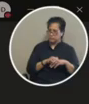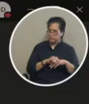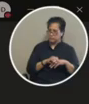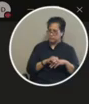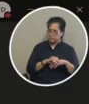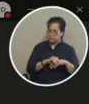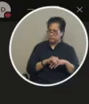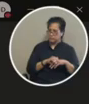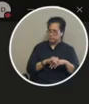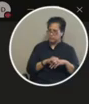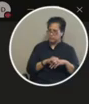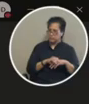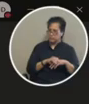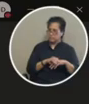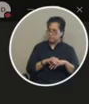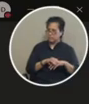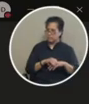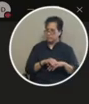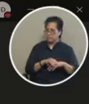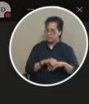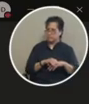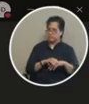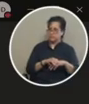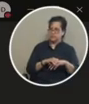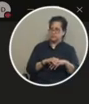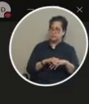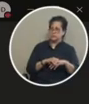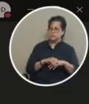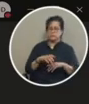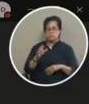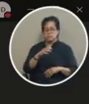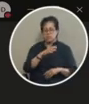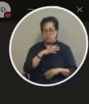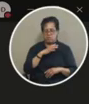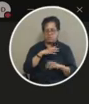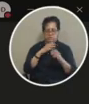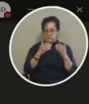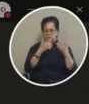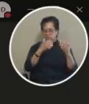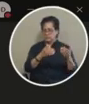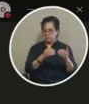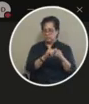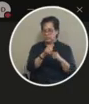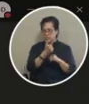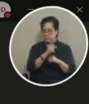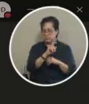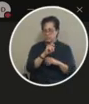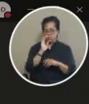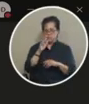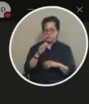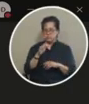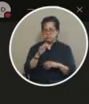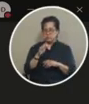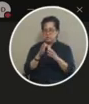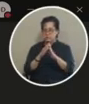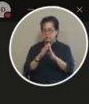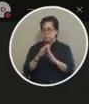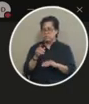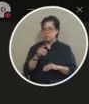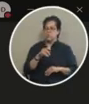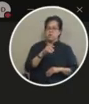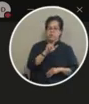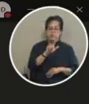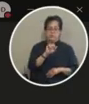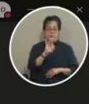I don't know what's, just continue with your other questions, and then we'll get back to you. We'll get him on. The